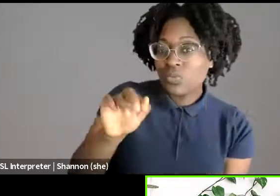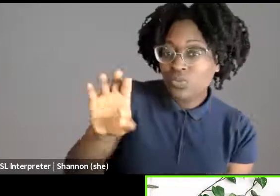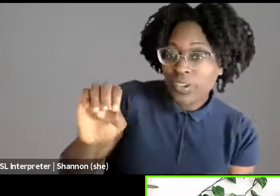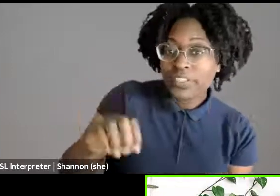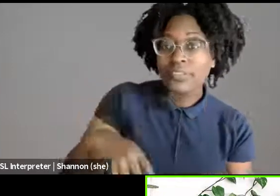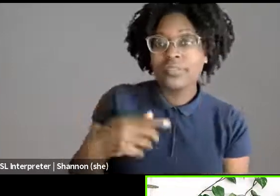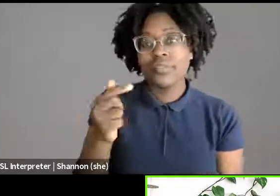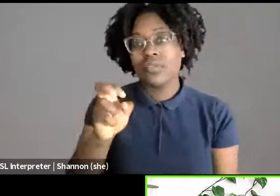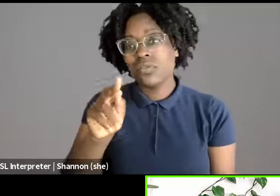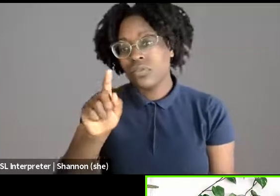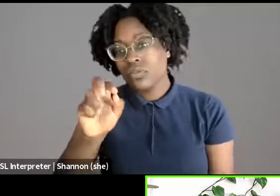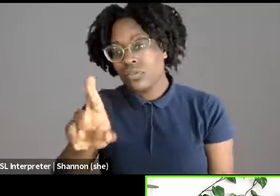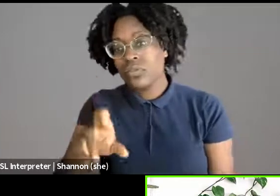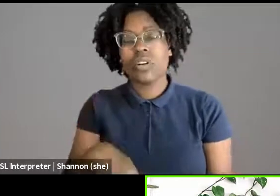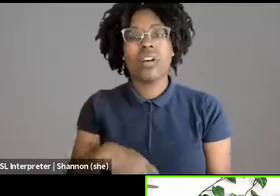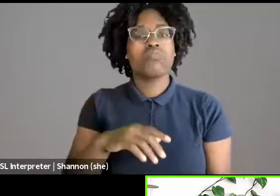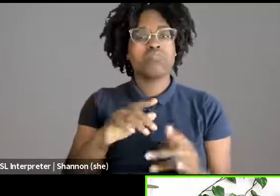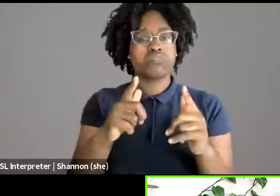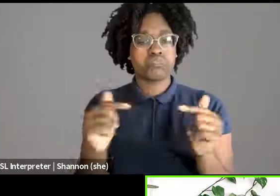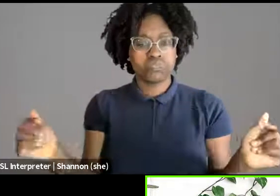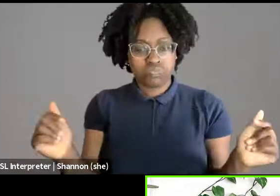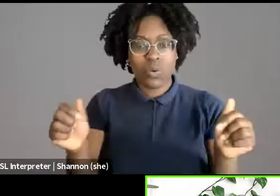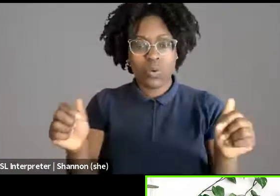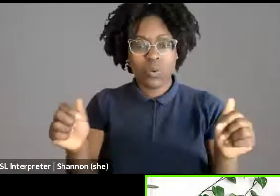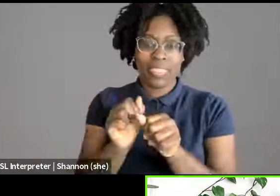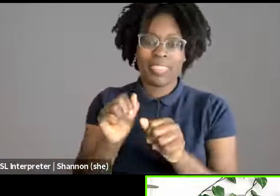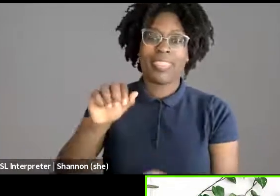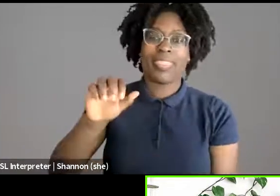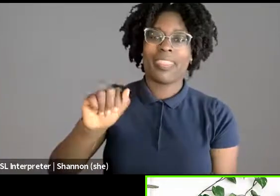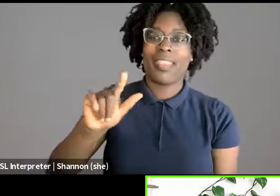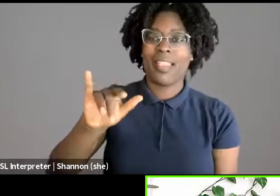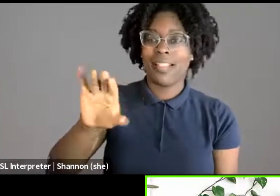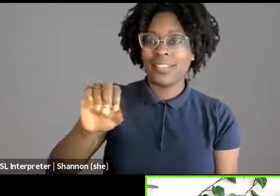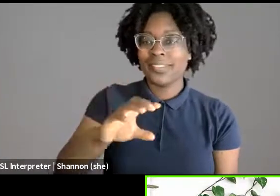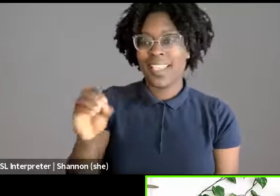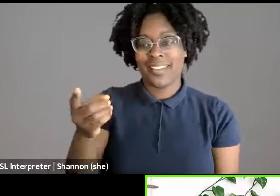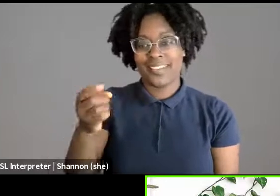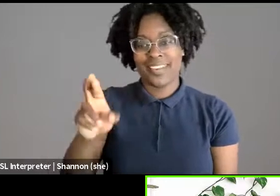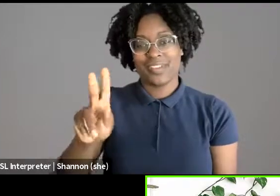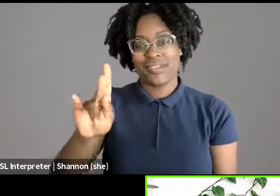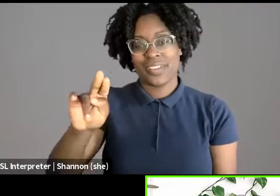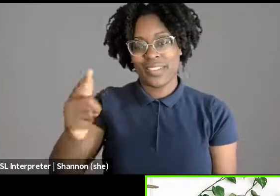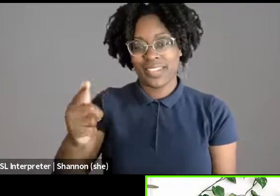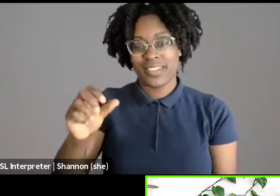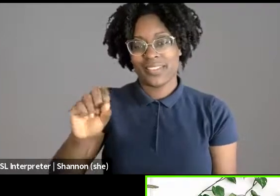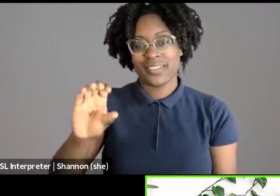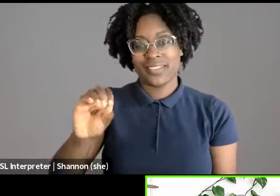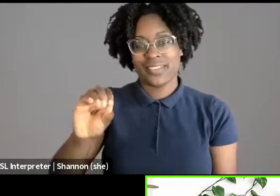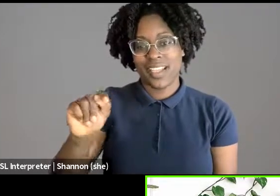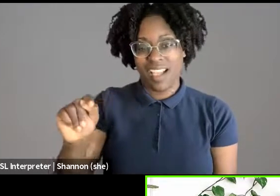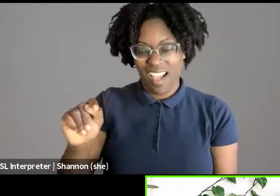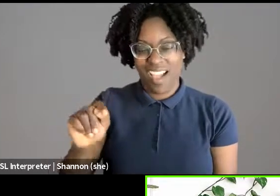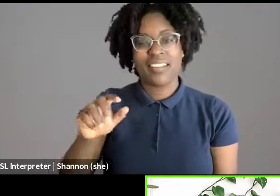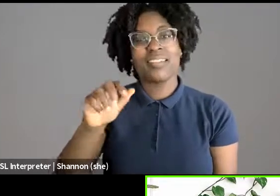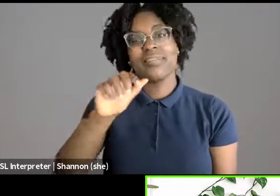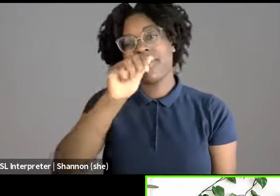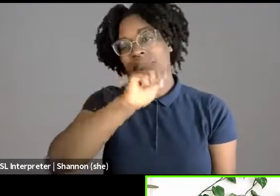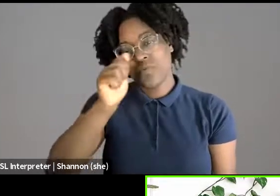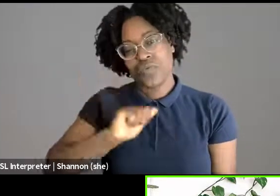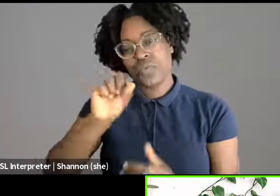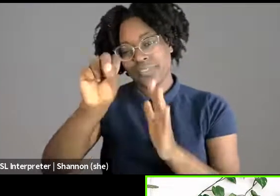Native Girls, my latest project, co-led by Dr. Kathy Deerenwater at ACES and funded by